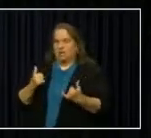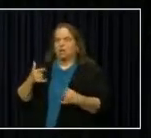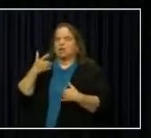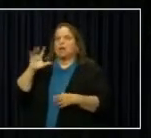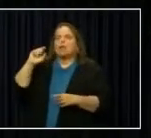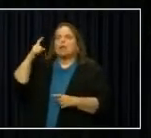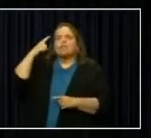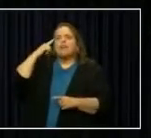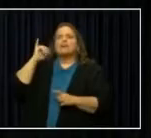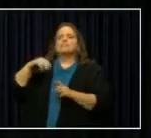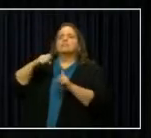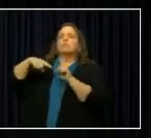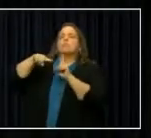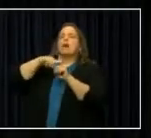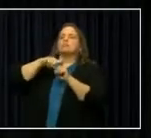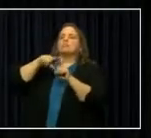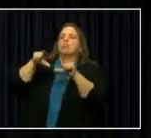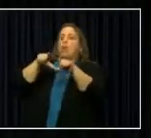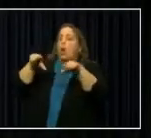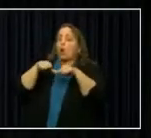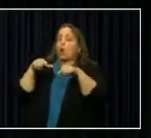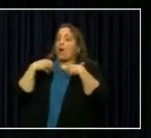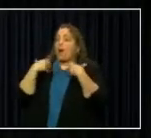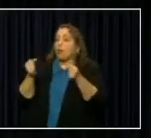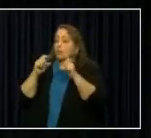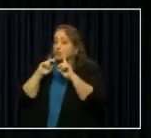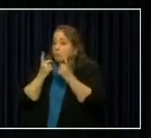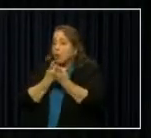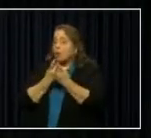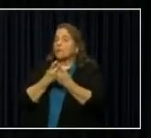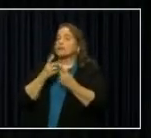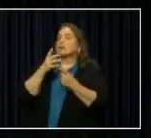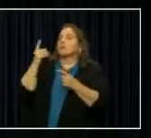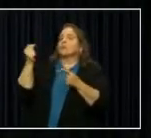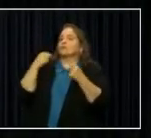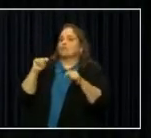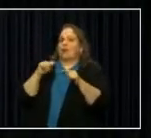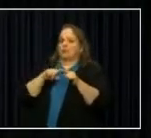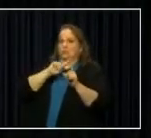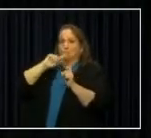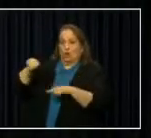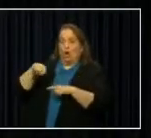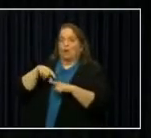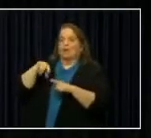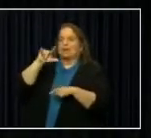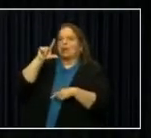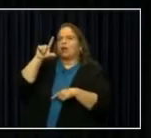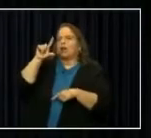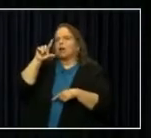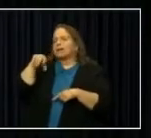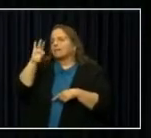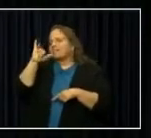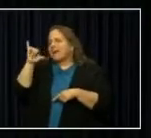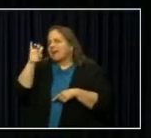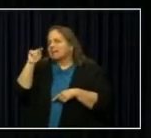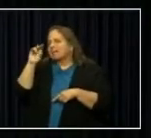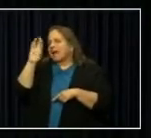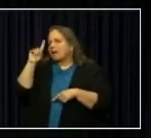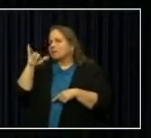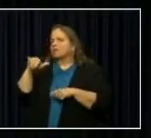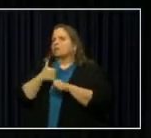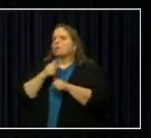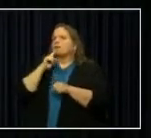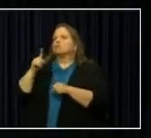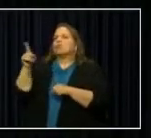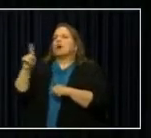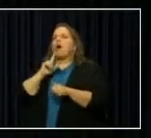So the job is for the local health department there in Bullitt County and in Fayette County to make sure that those guidelines are